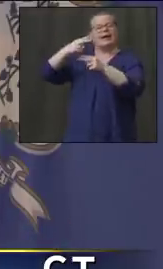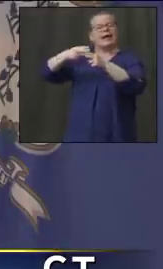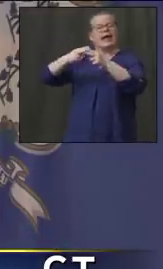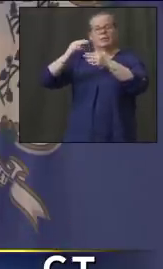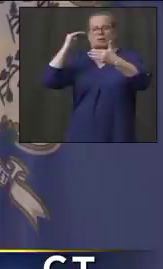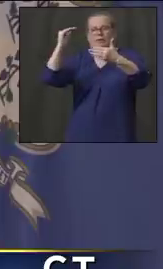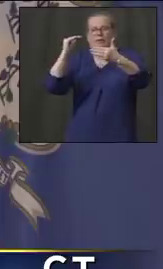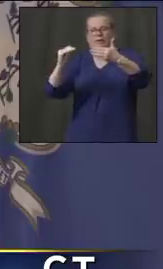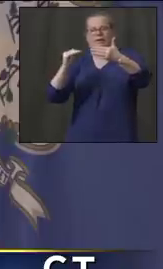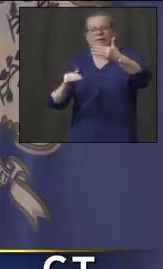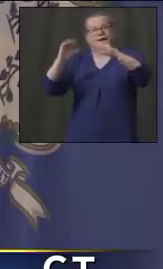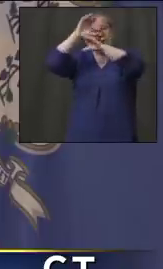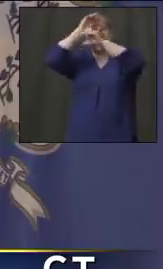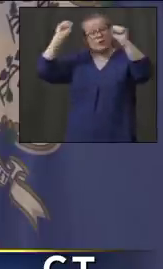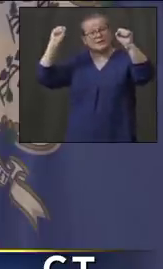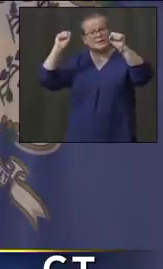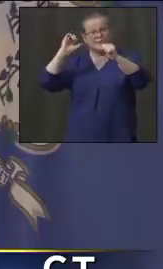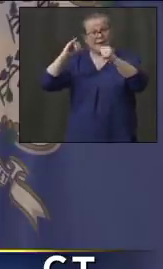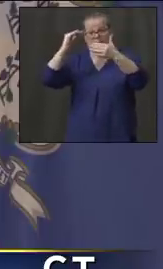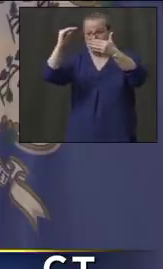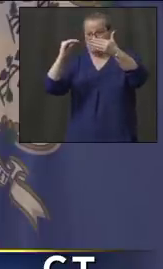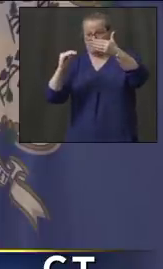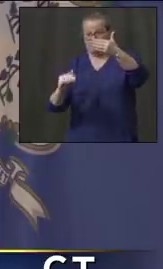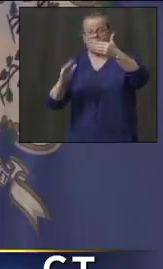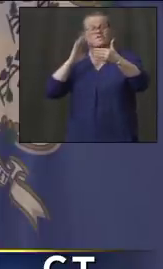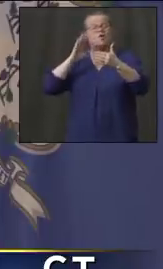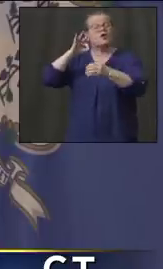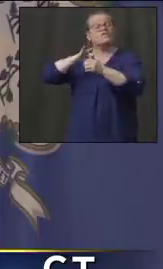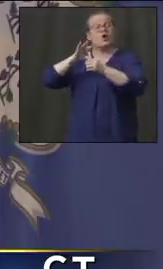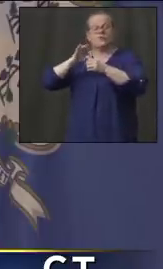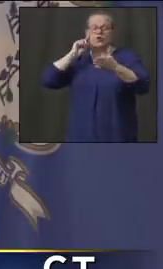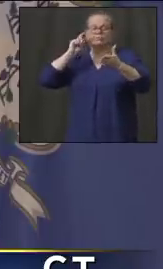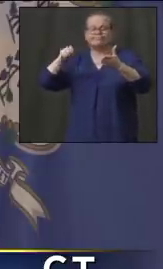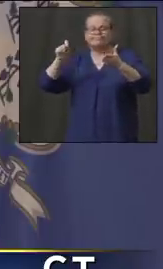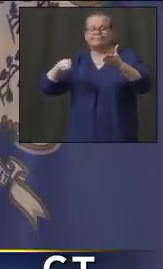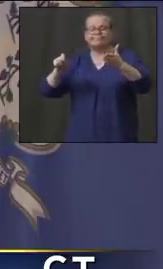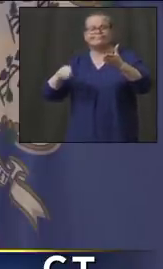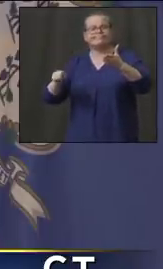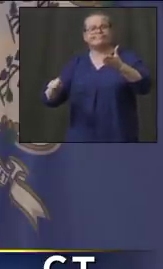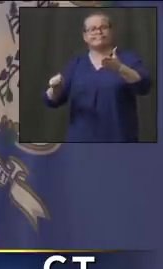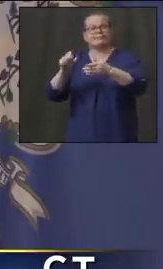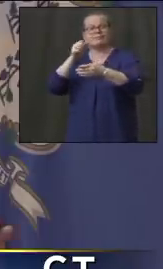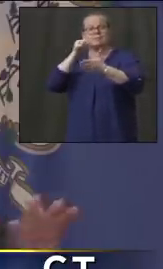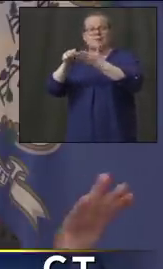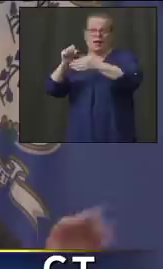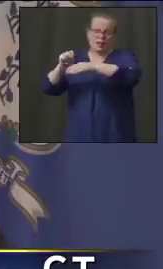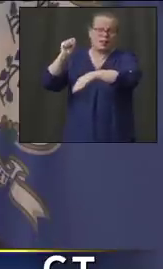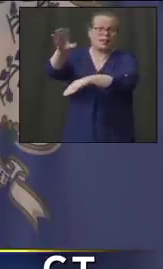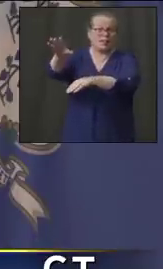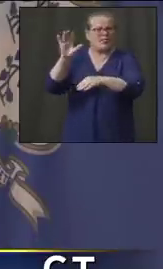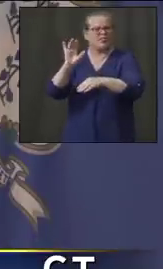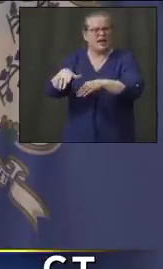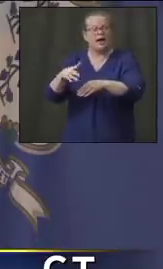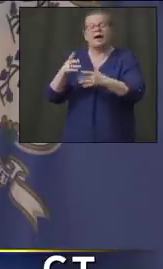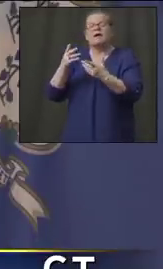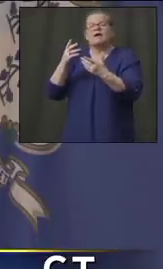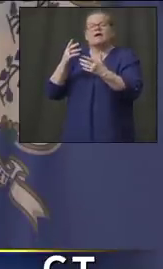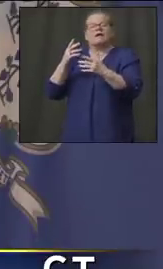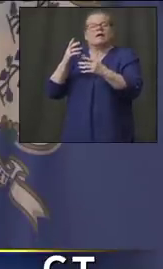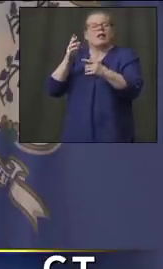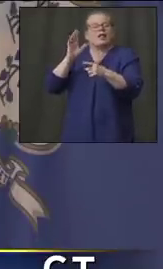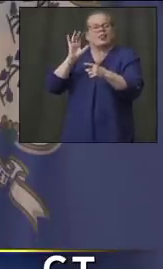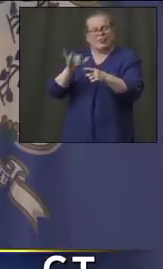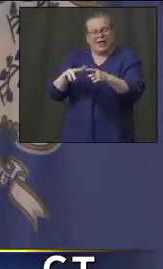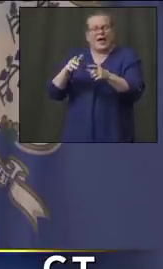voting places around different municipalities, so those that wanted to vote that way could. That's one of the reasons we pushed everything off to